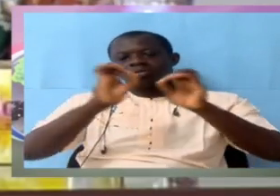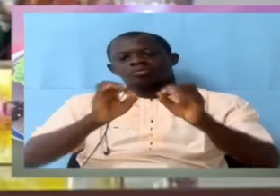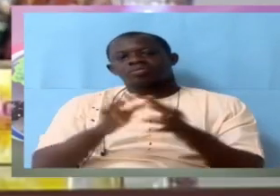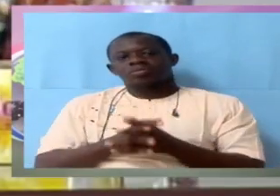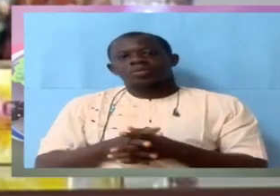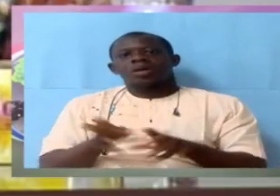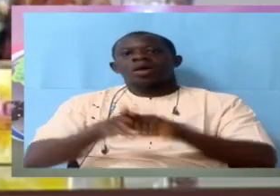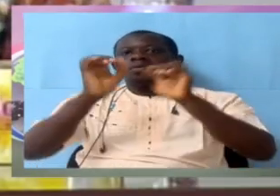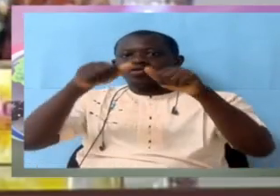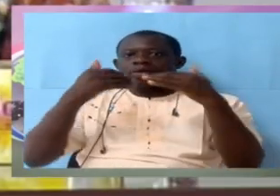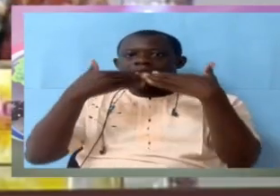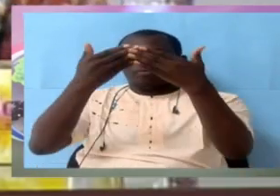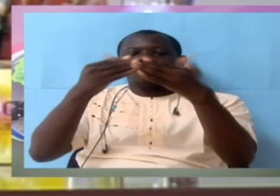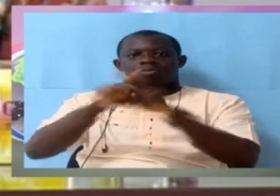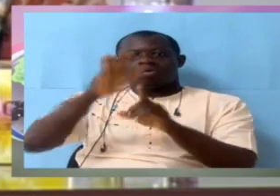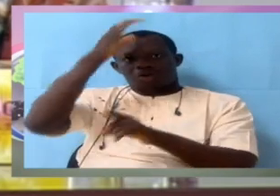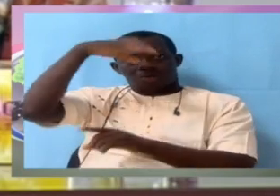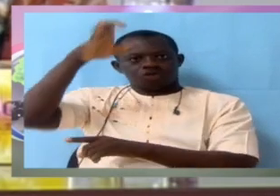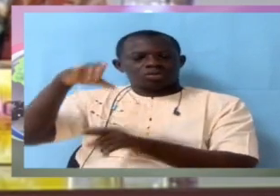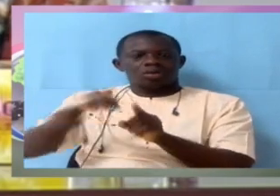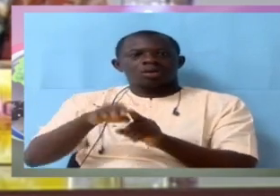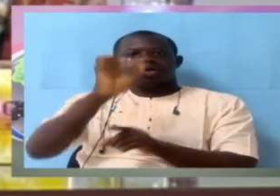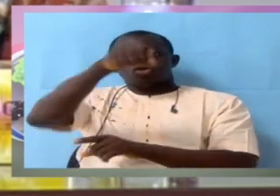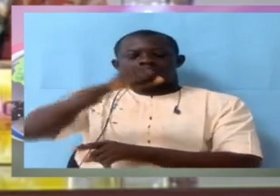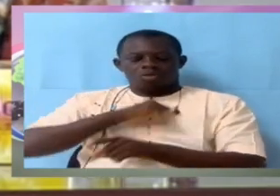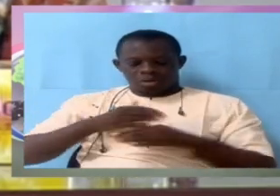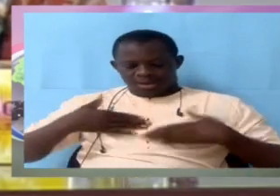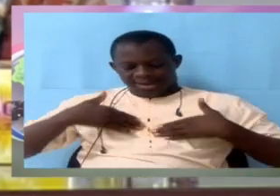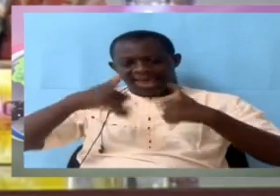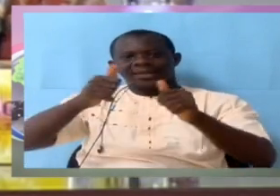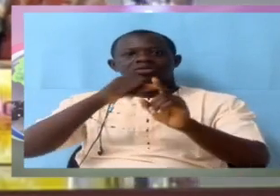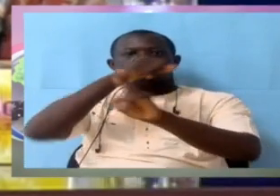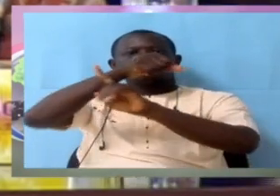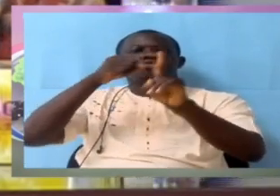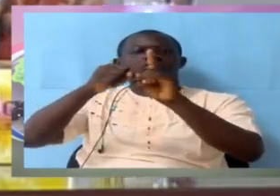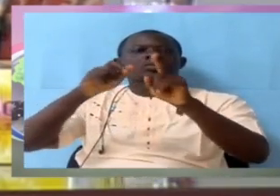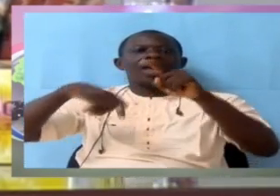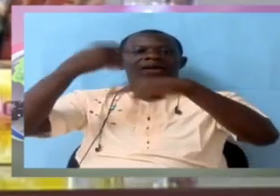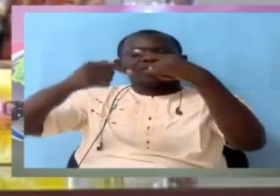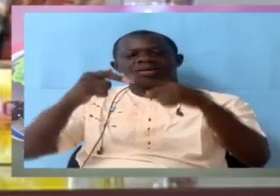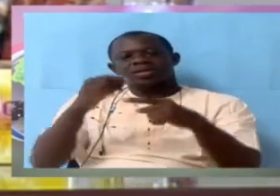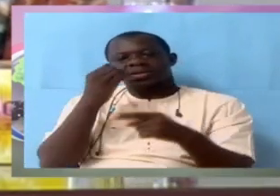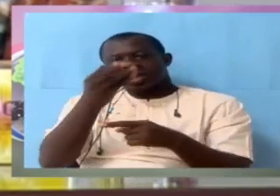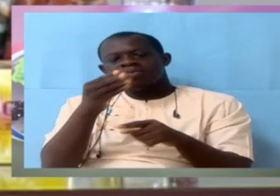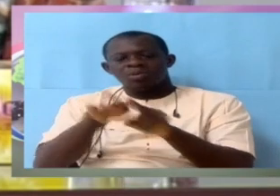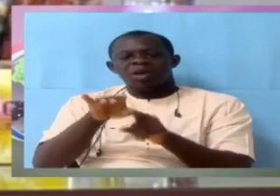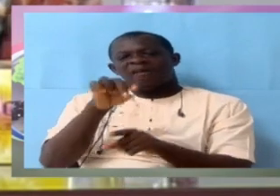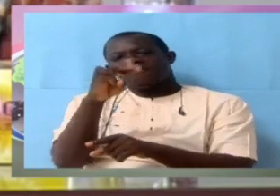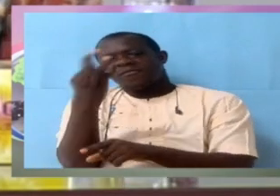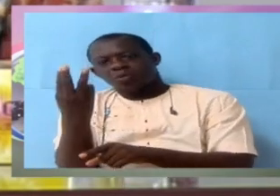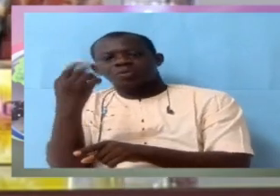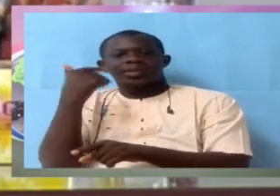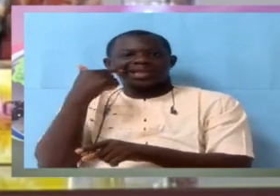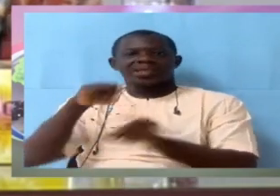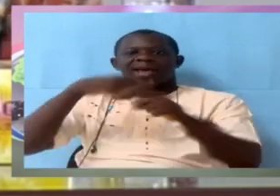your health condition was like after, like let's say a few days after you left the treatment? Silang faisa fono commission